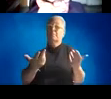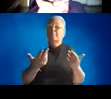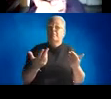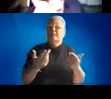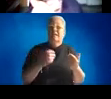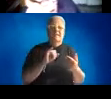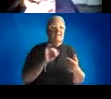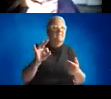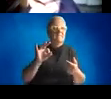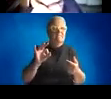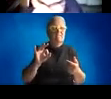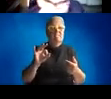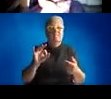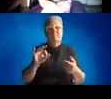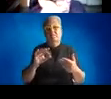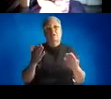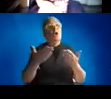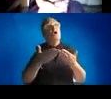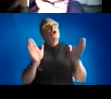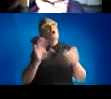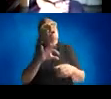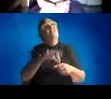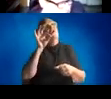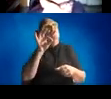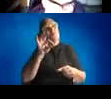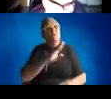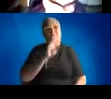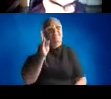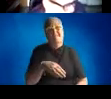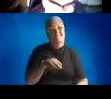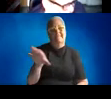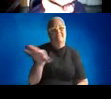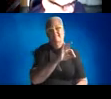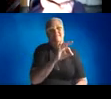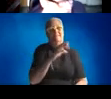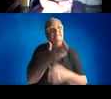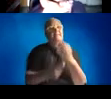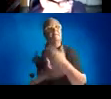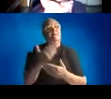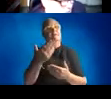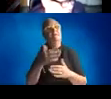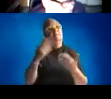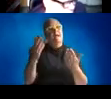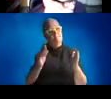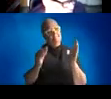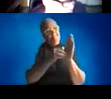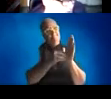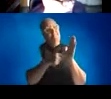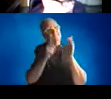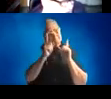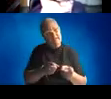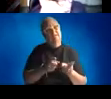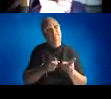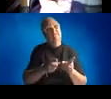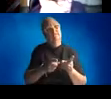in if it was a general vote. So that's why sometimes those methods are used. So we can use